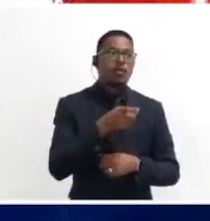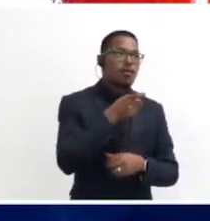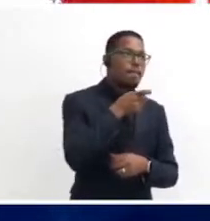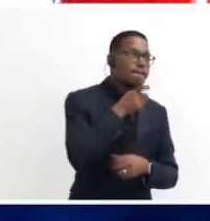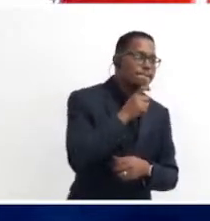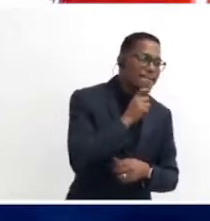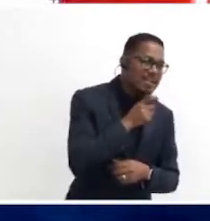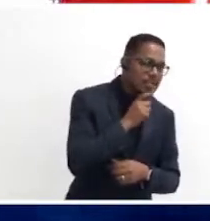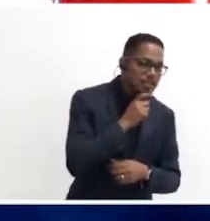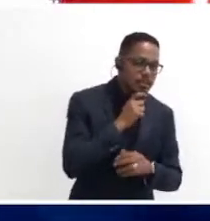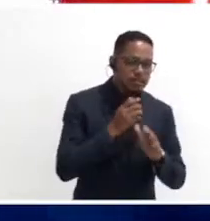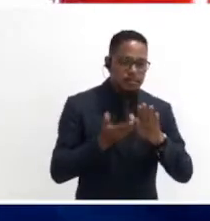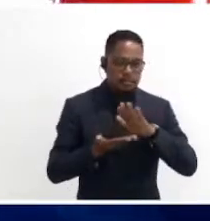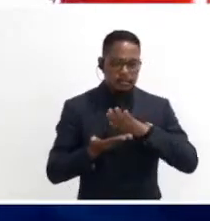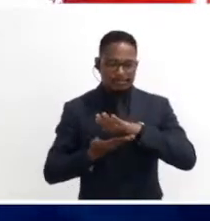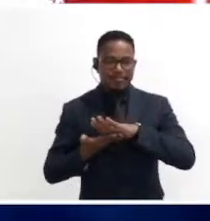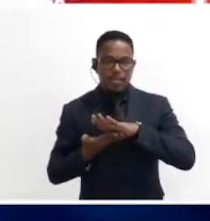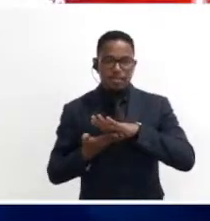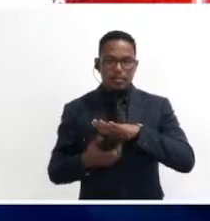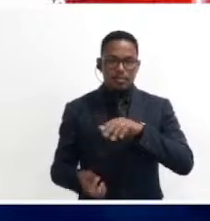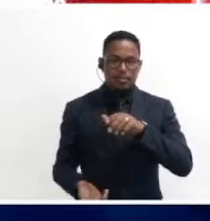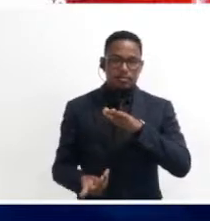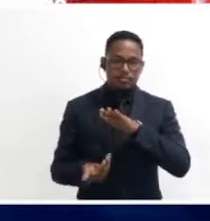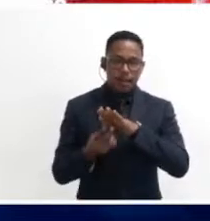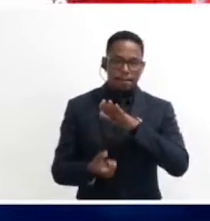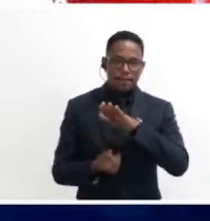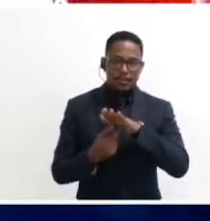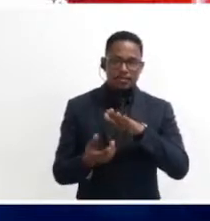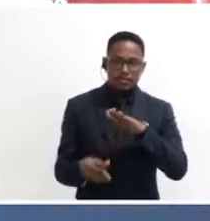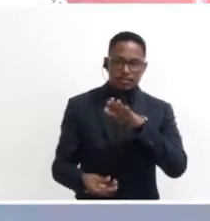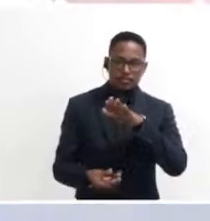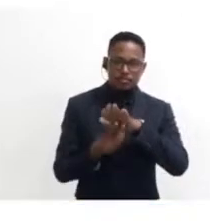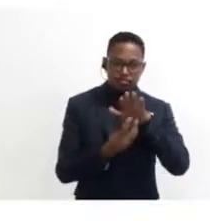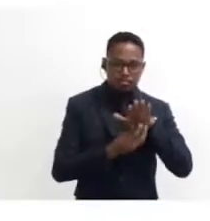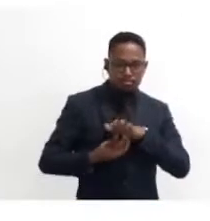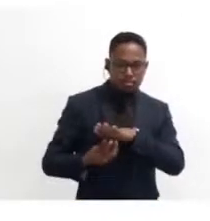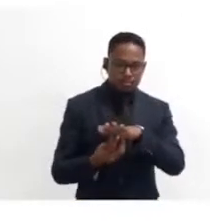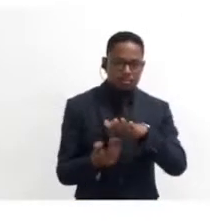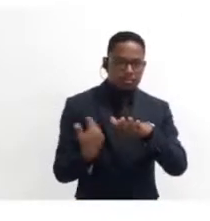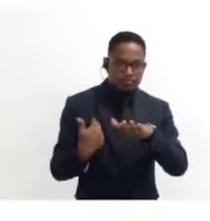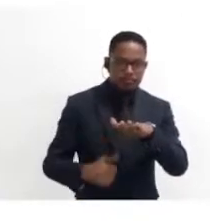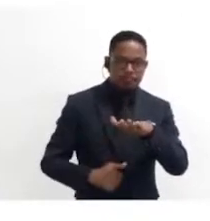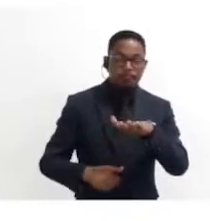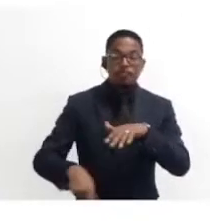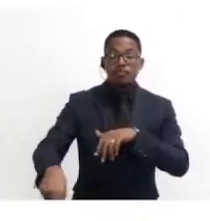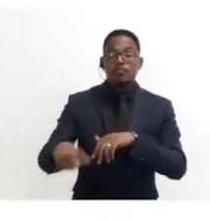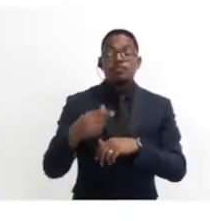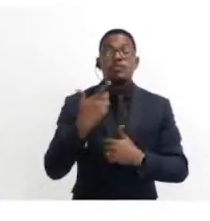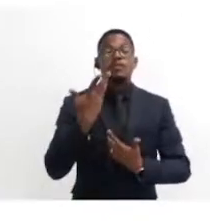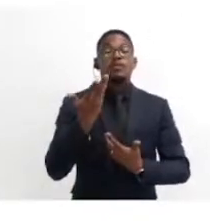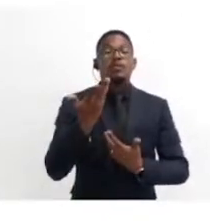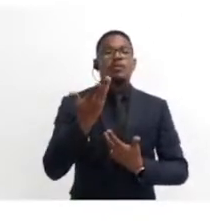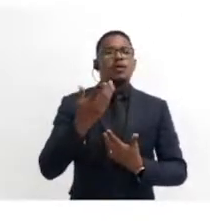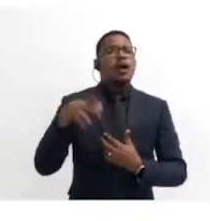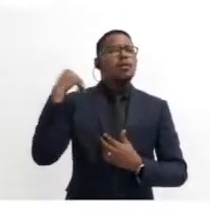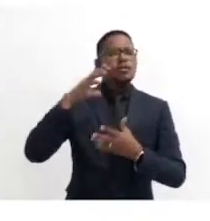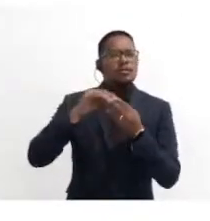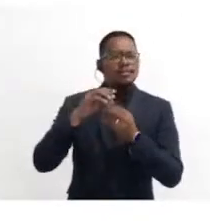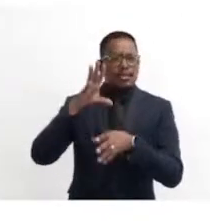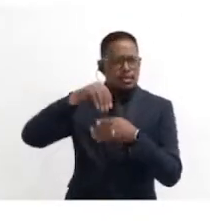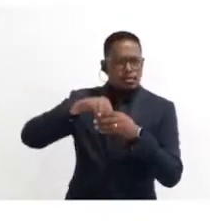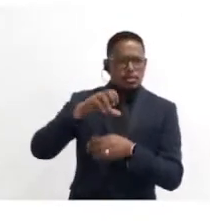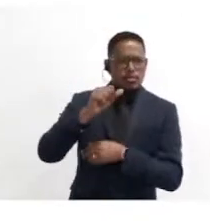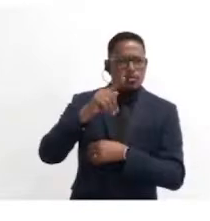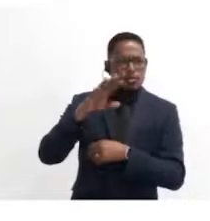pad finish that I talked about before that might be on a substrate, but this is on the chip level. And then there's a bump of